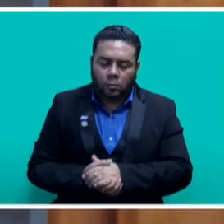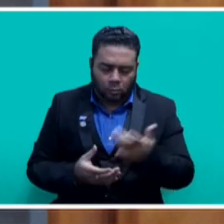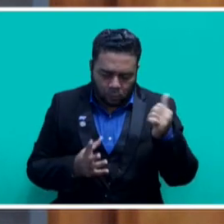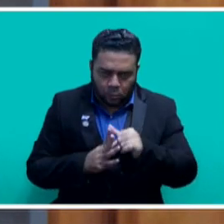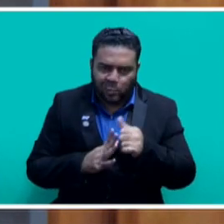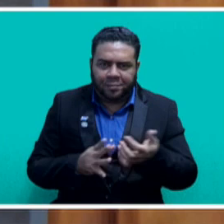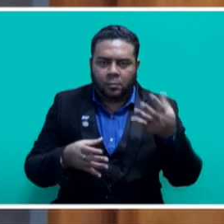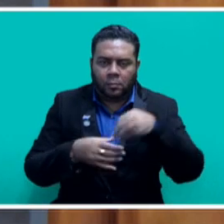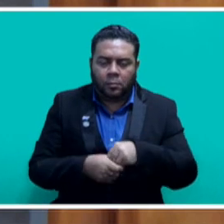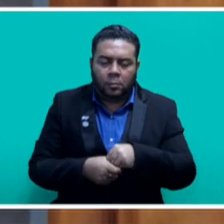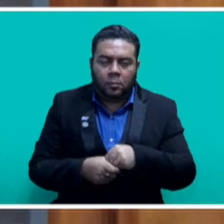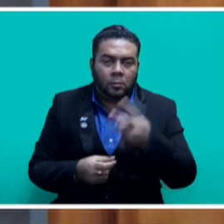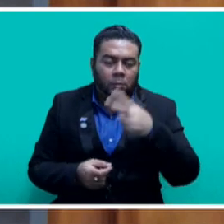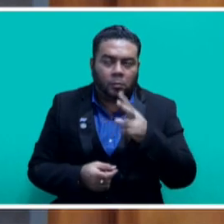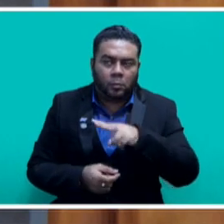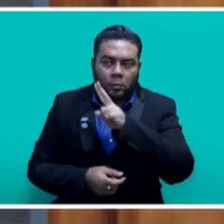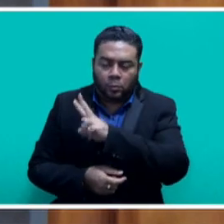in the Ministry's